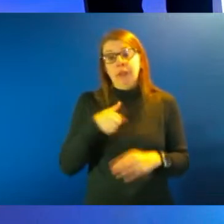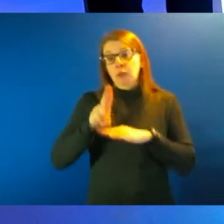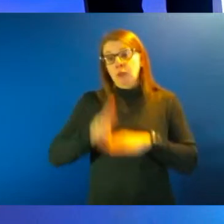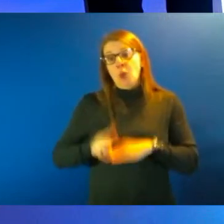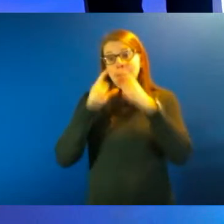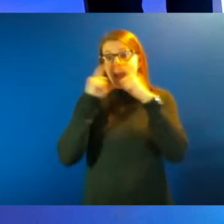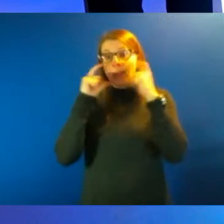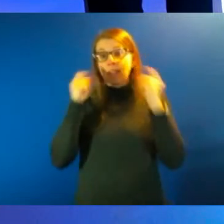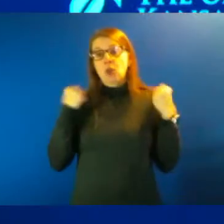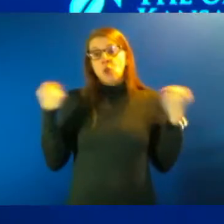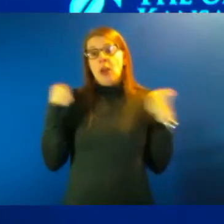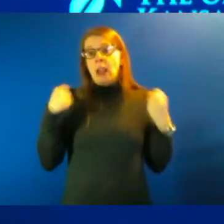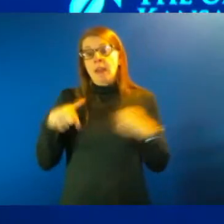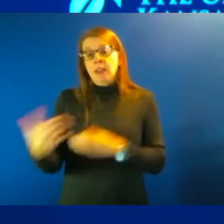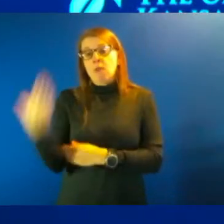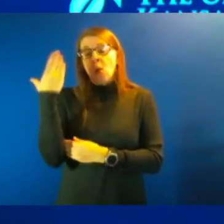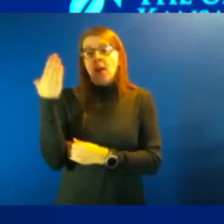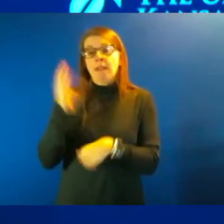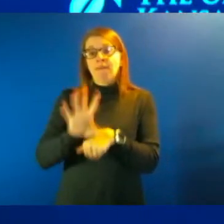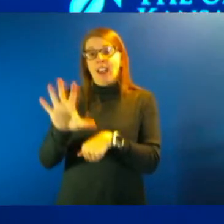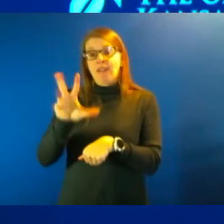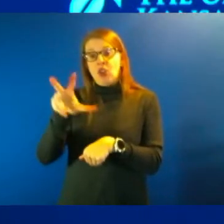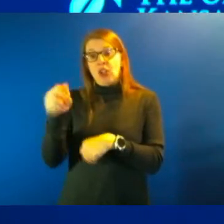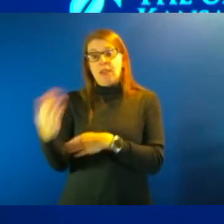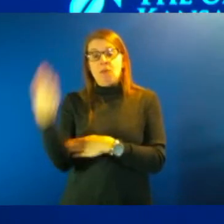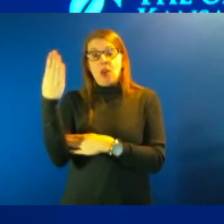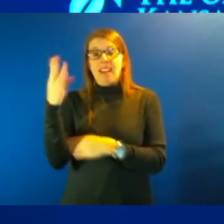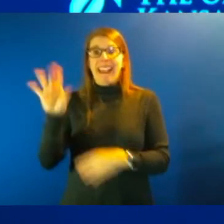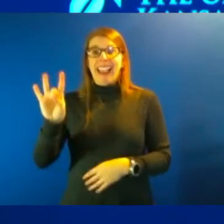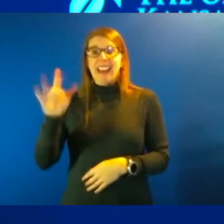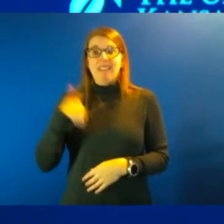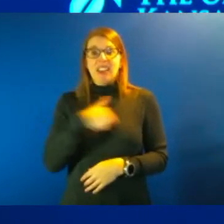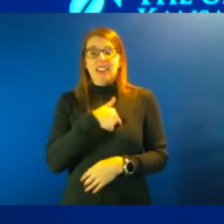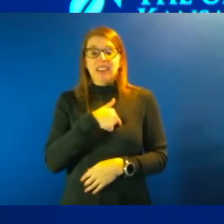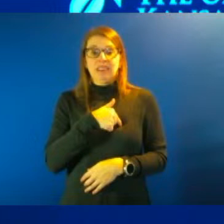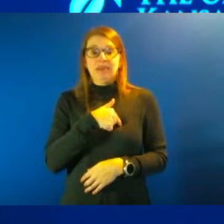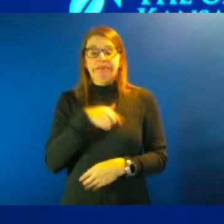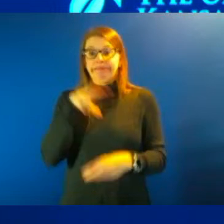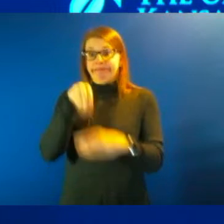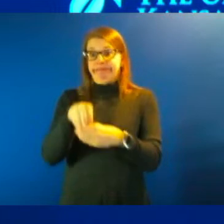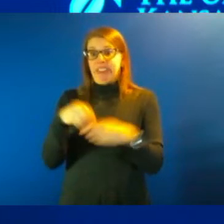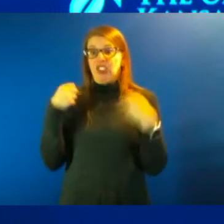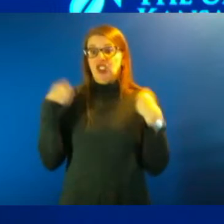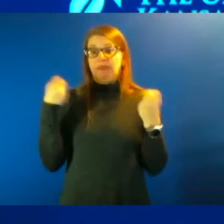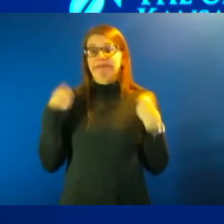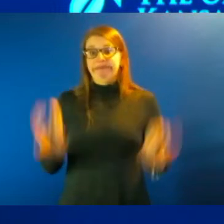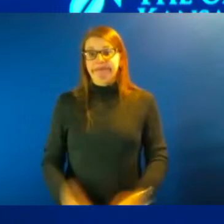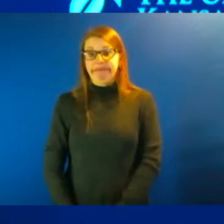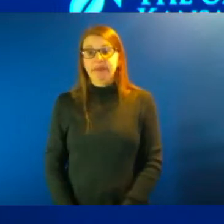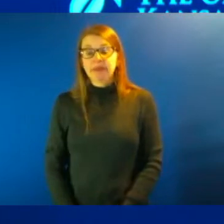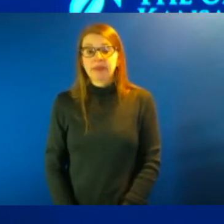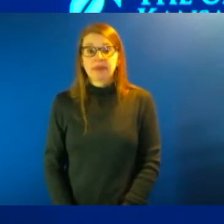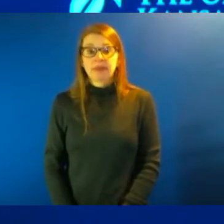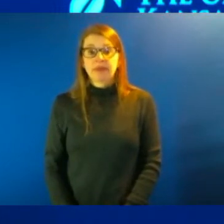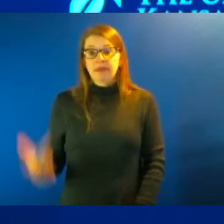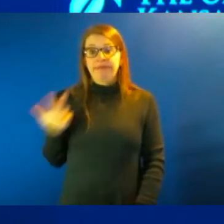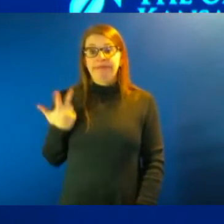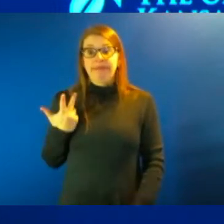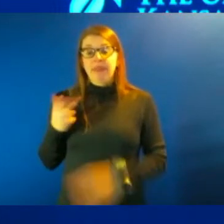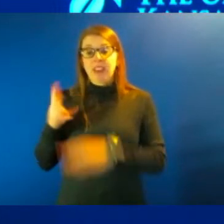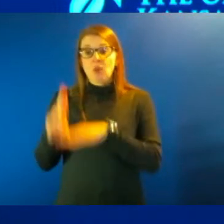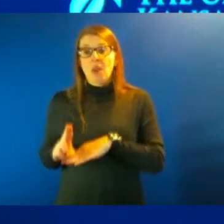a.m., and had a good workout. There were about 8 of us. We're in a gym, and 3 of us were masked, 5 were